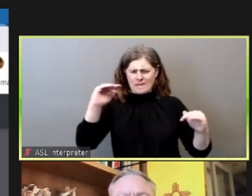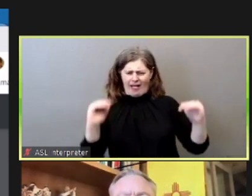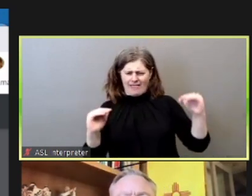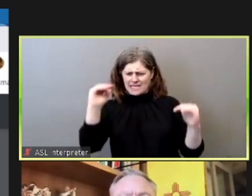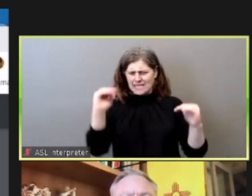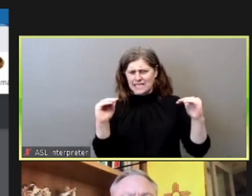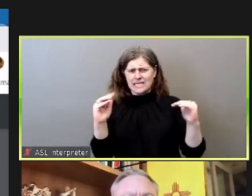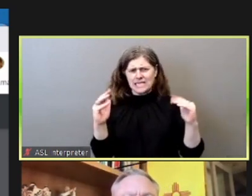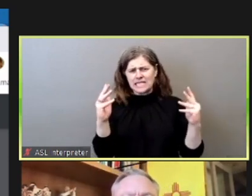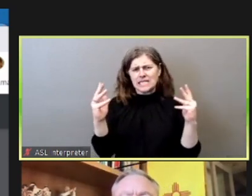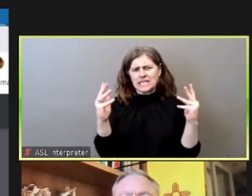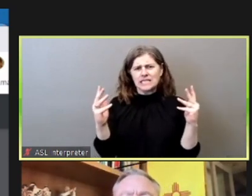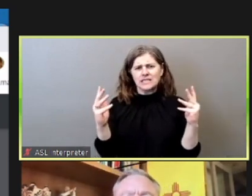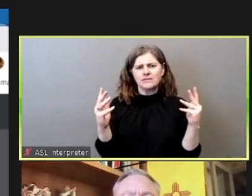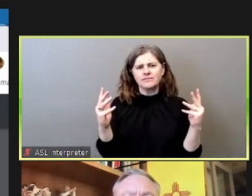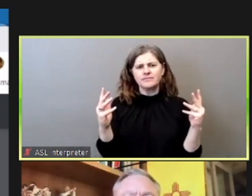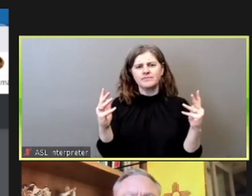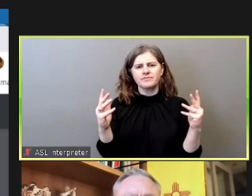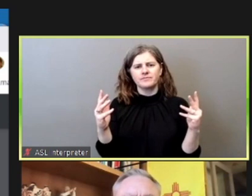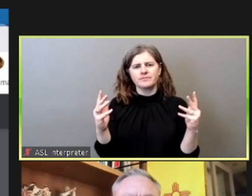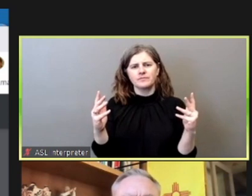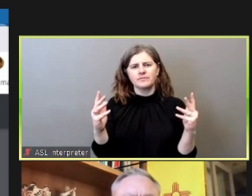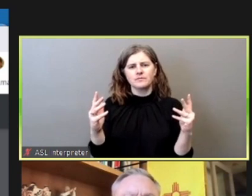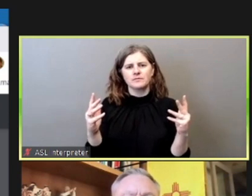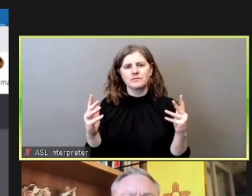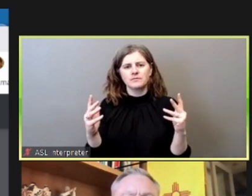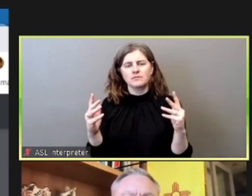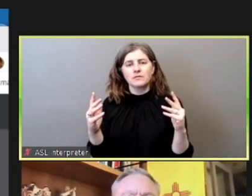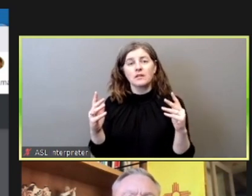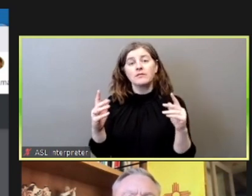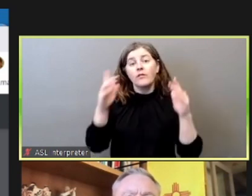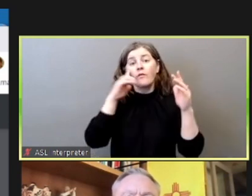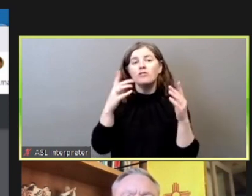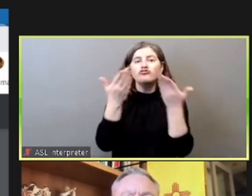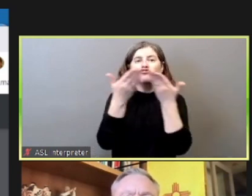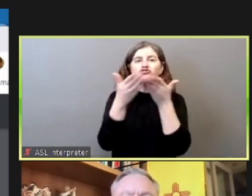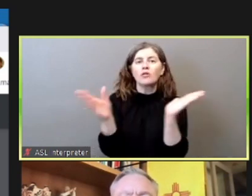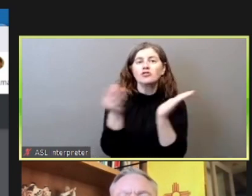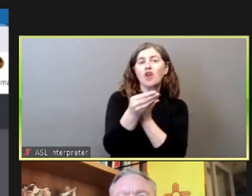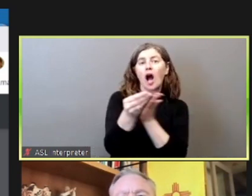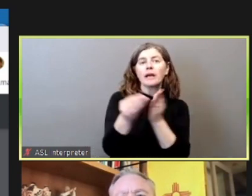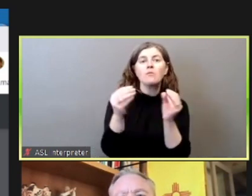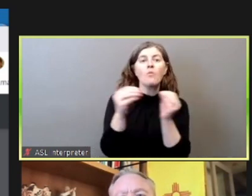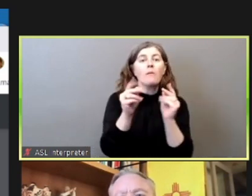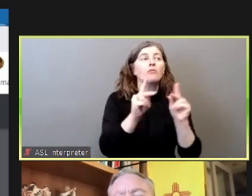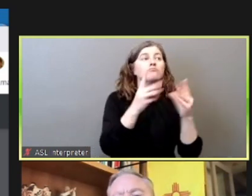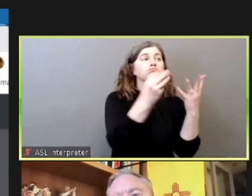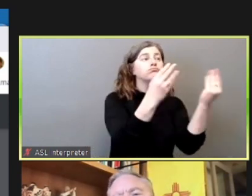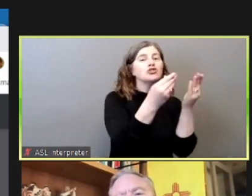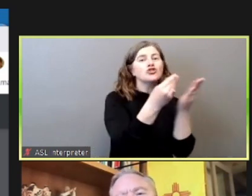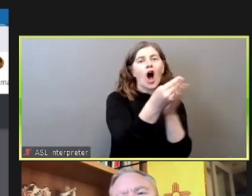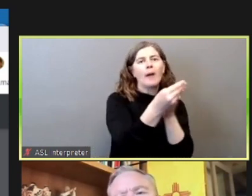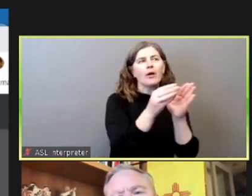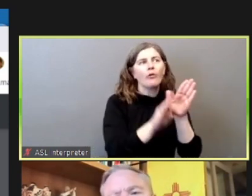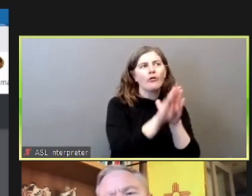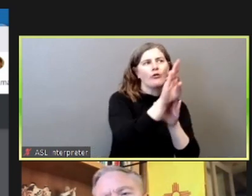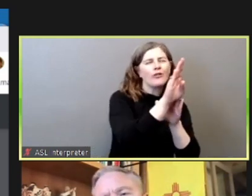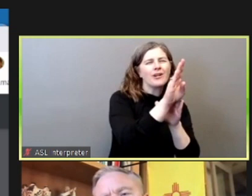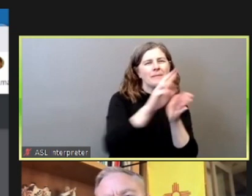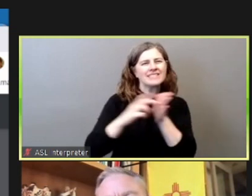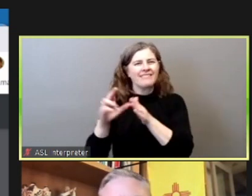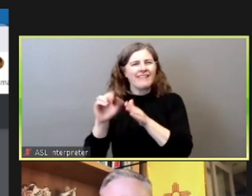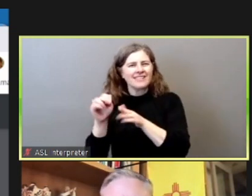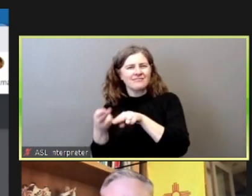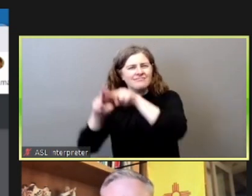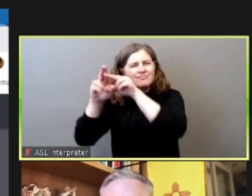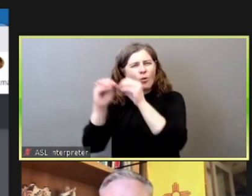that, the grocery or the shopping in general is going up a little bit too as well. And so I